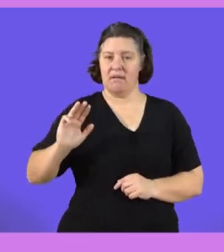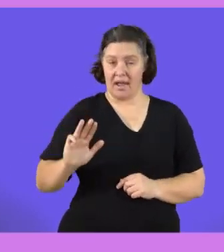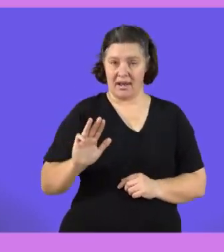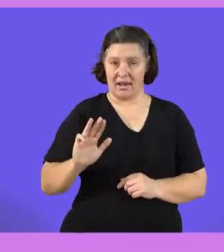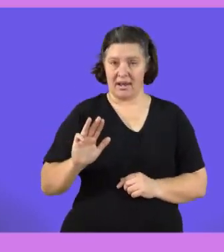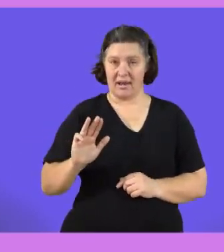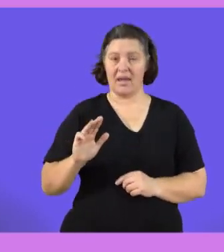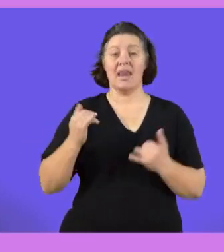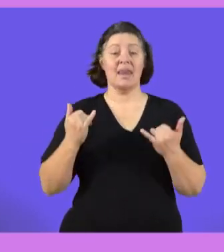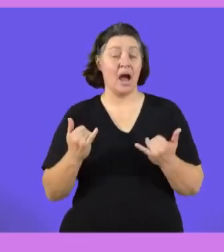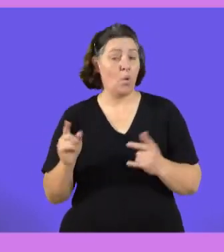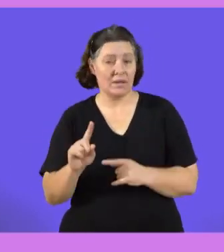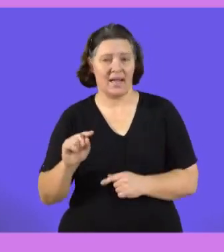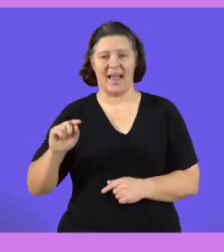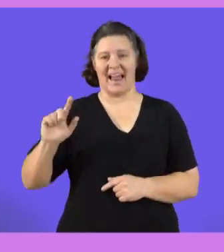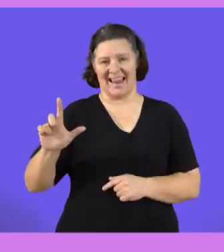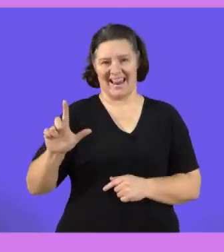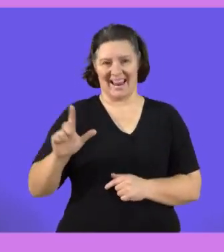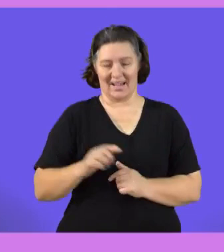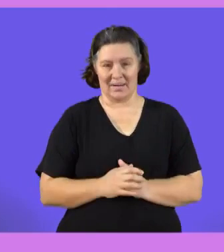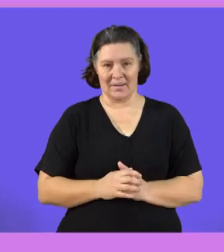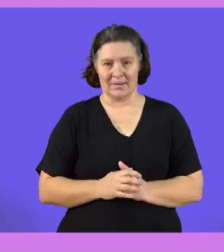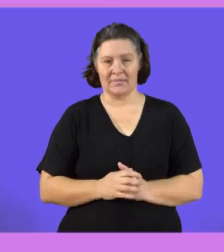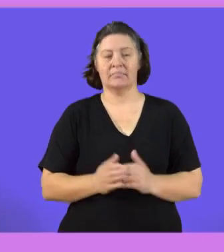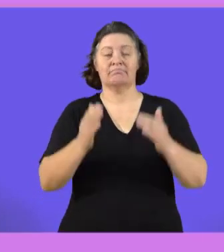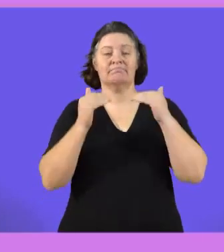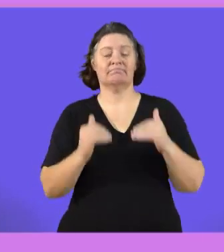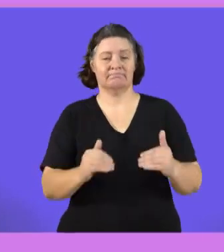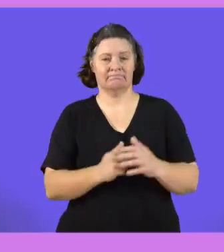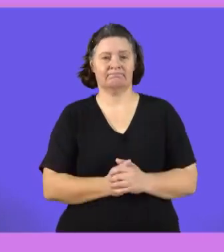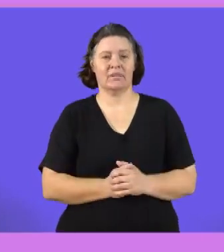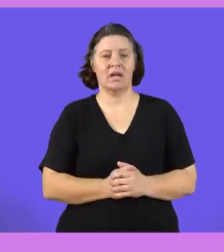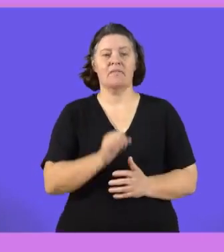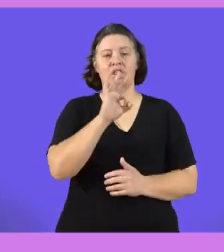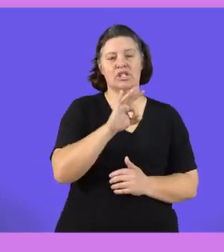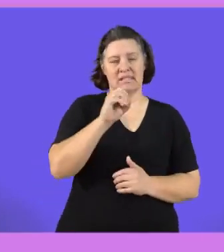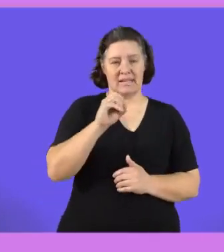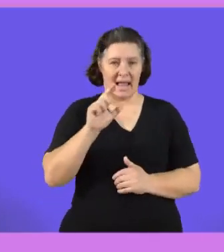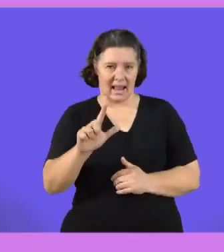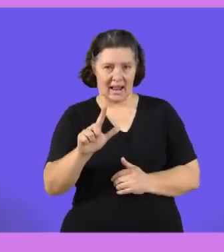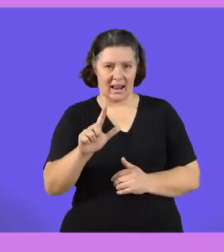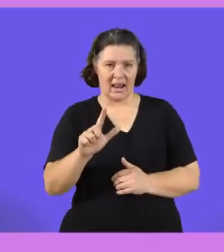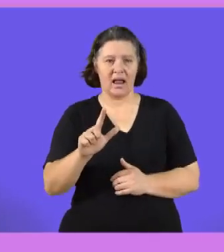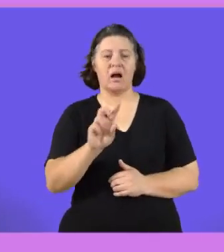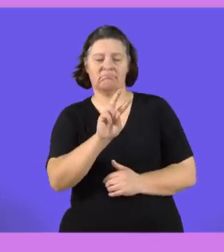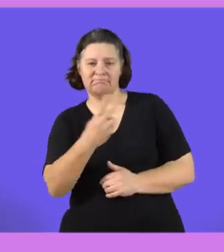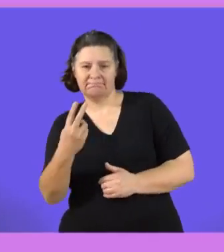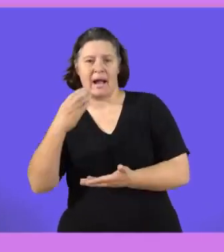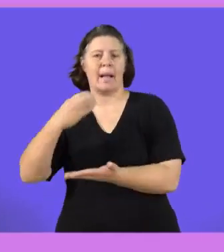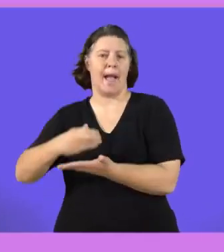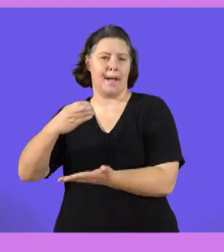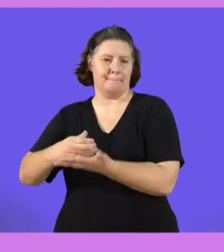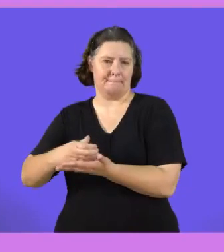0,009. And remember, this is now liters. Moving now on to the next sum. I have 30 liters, and I must convert that into